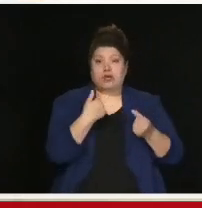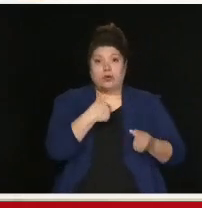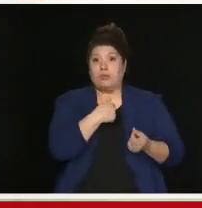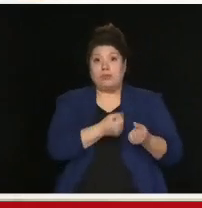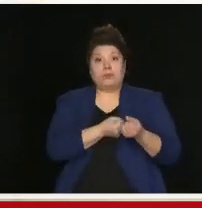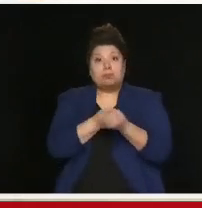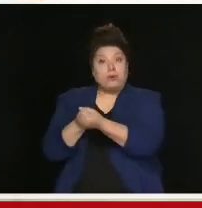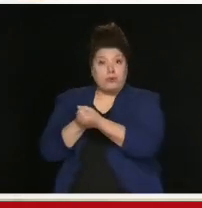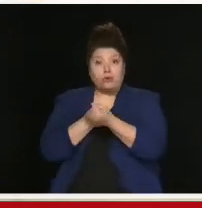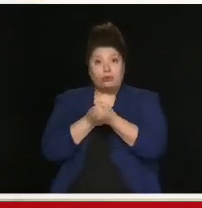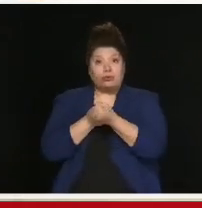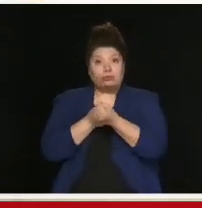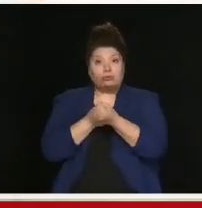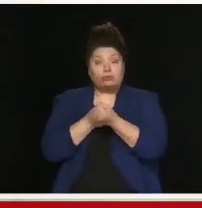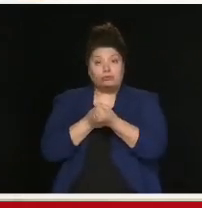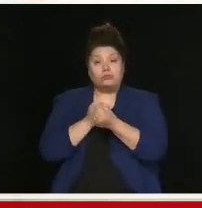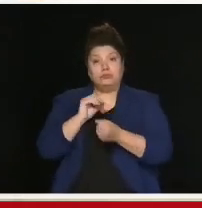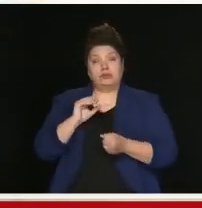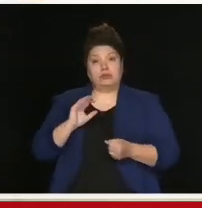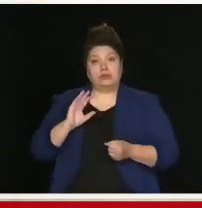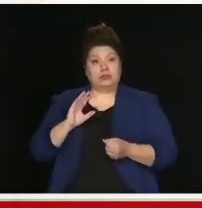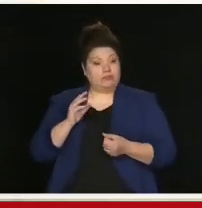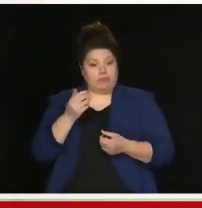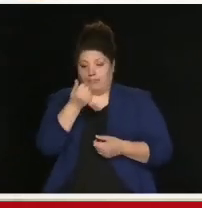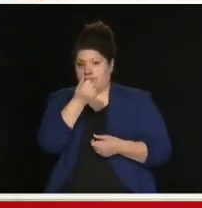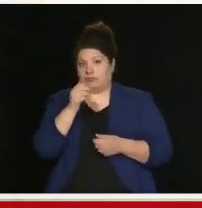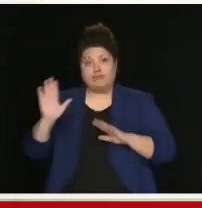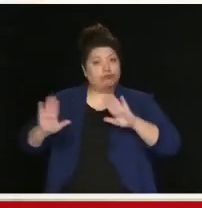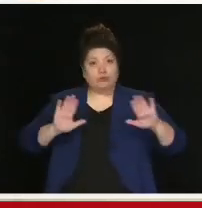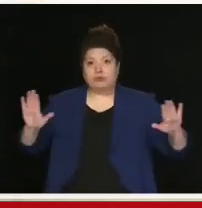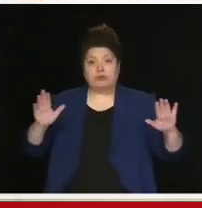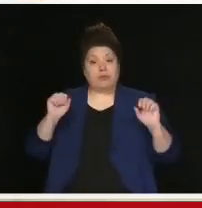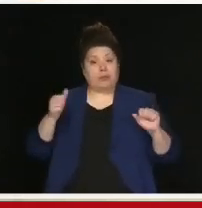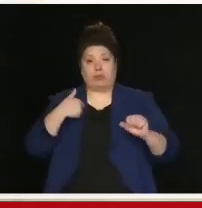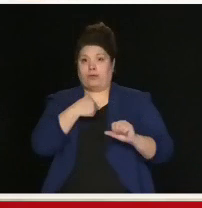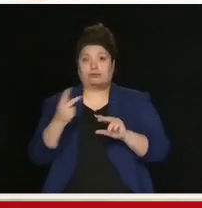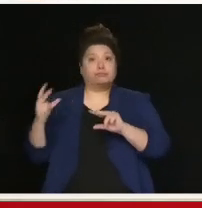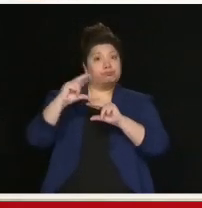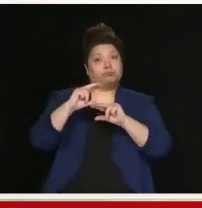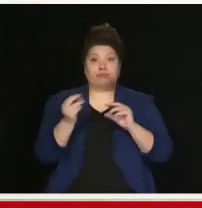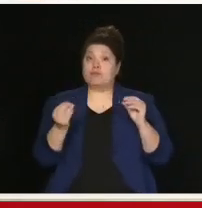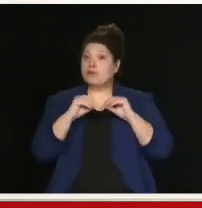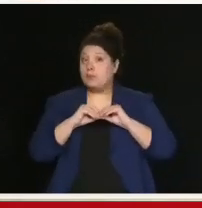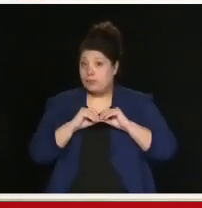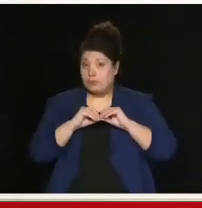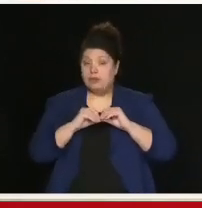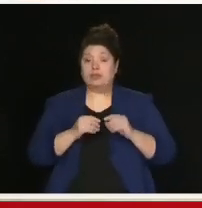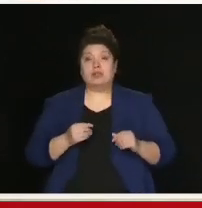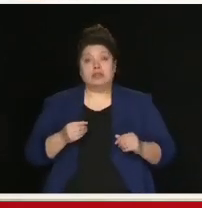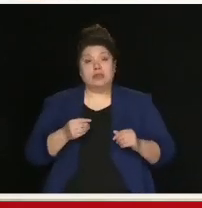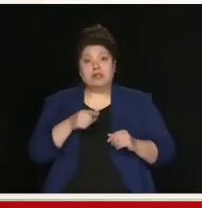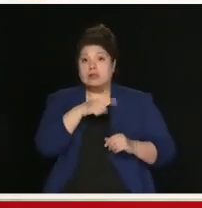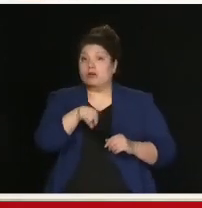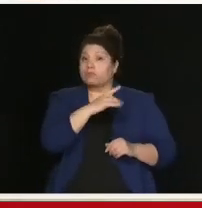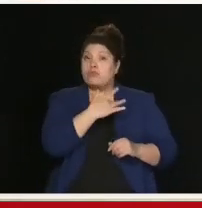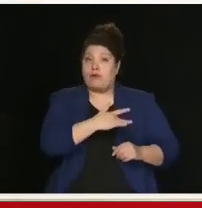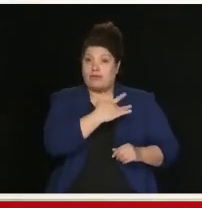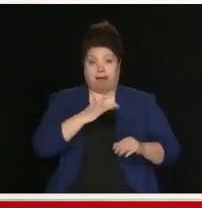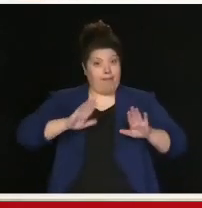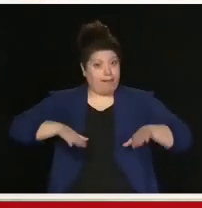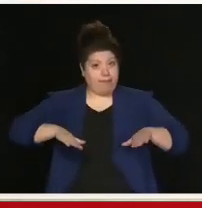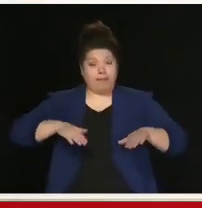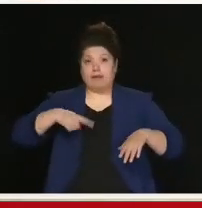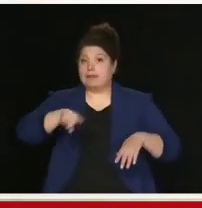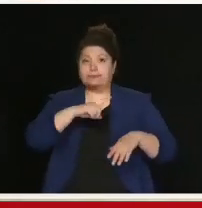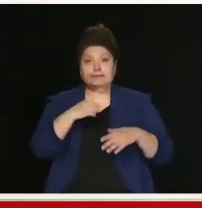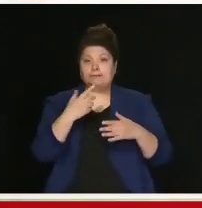they are doing and possibly increase an add-on to what they are doing. And other provinces are not facing the same